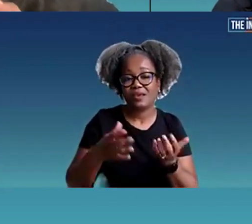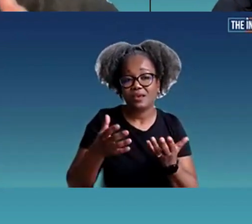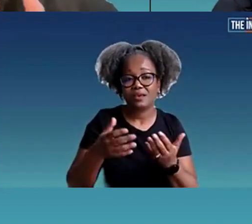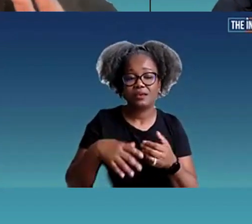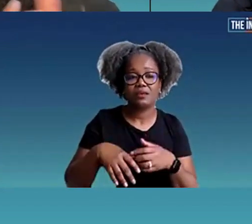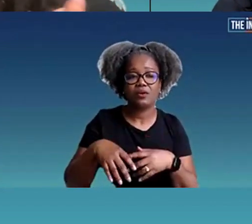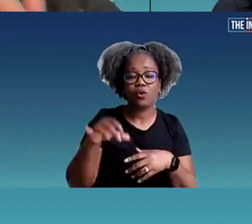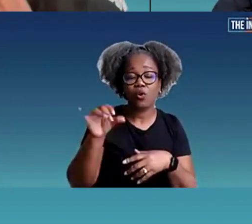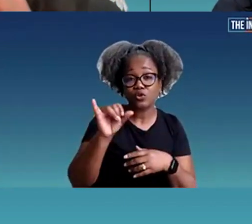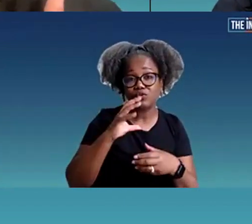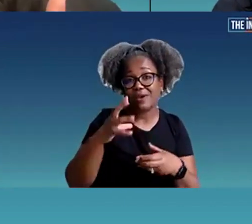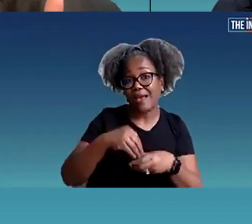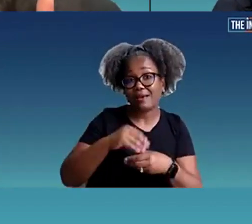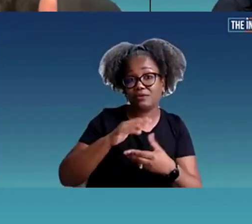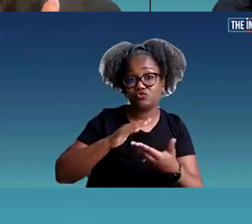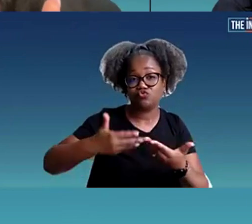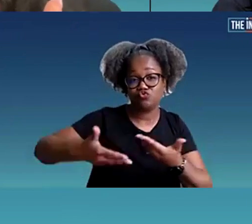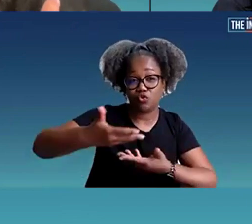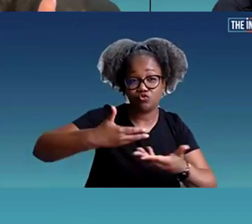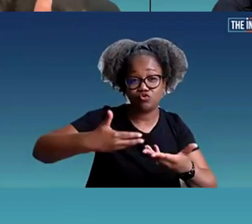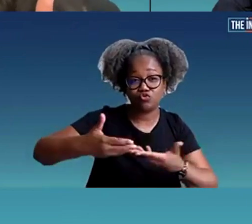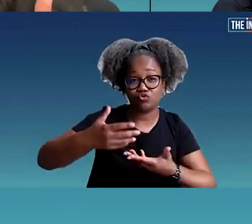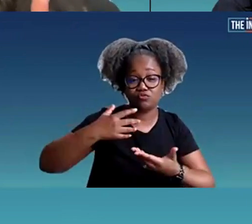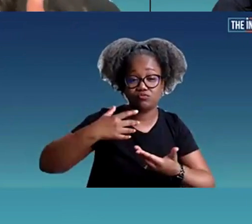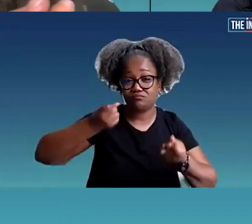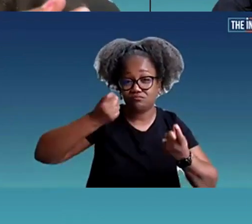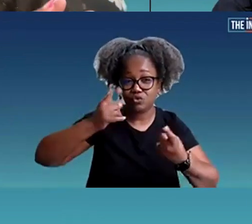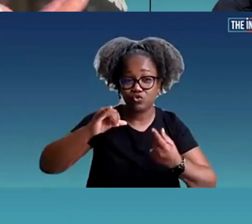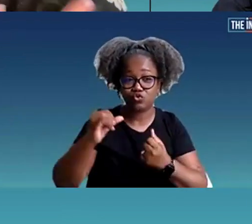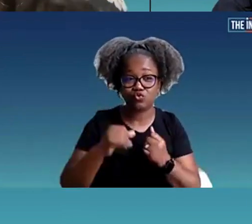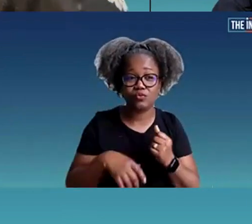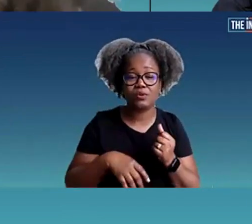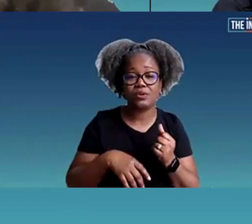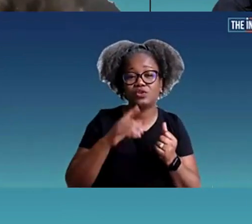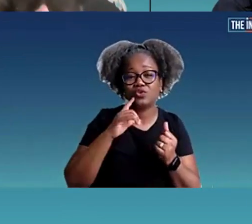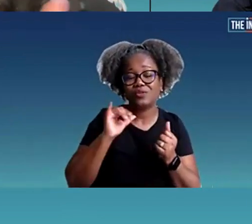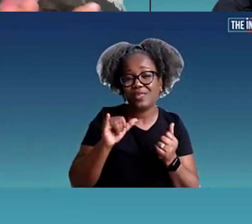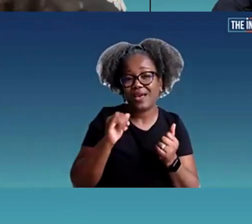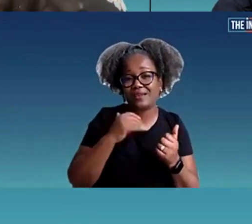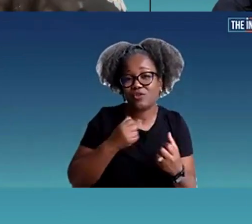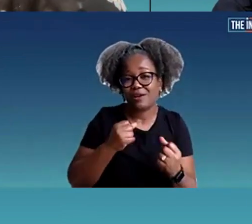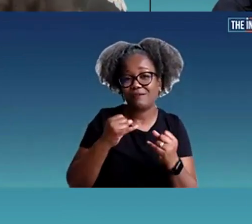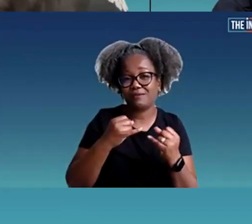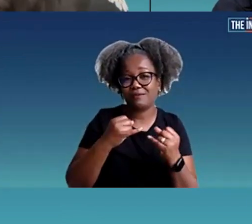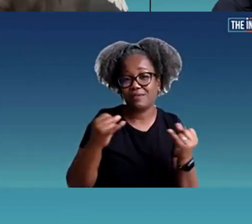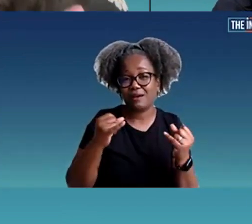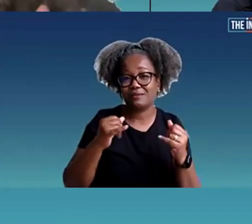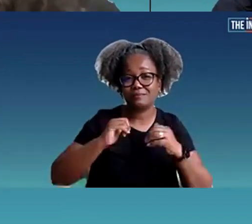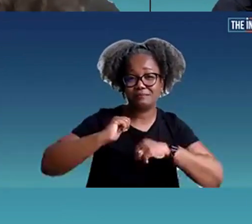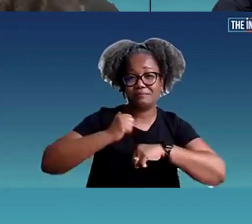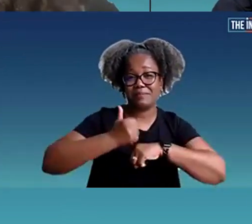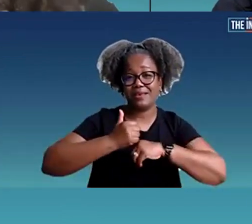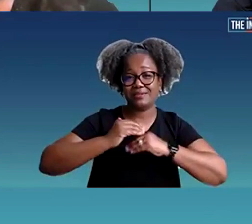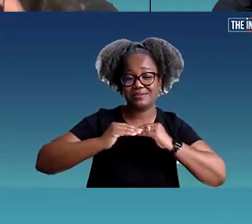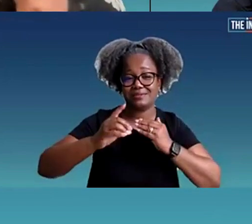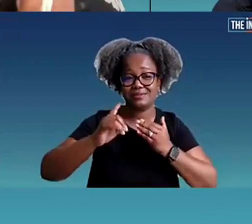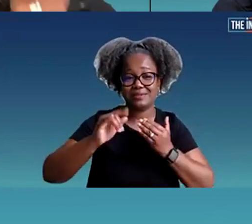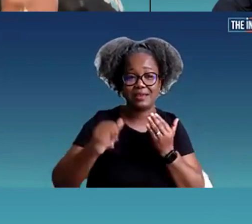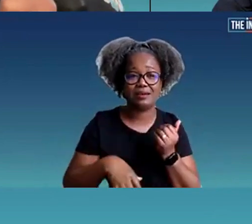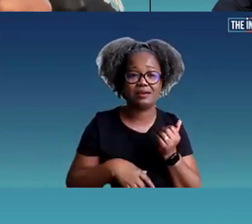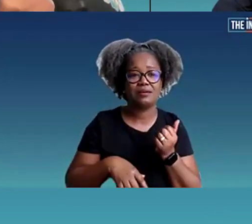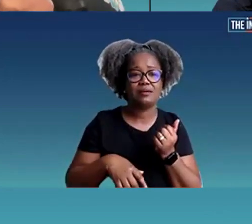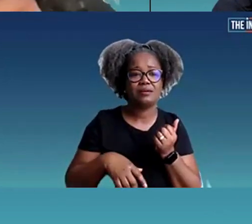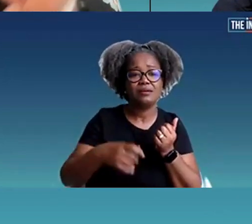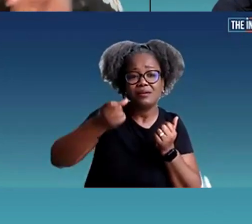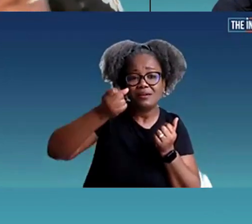social needs. Part of the problem with most social needs screeners is that they're too long. They're too long, they're burdensome, and providers give